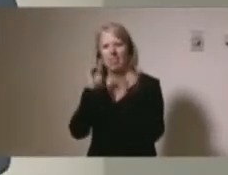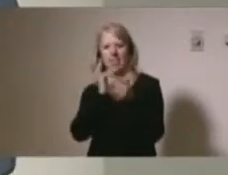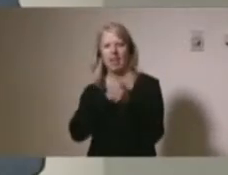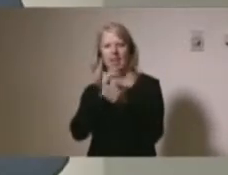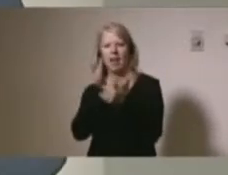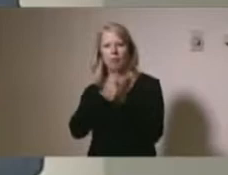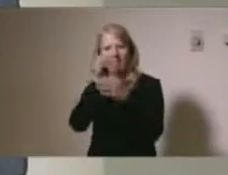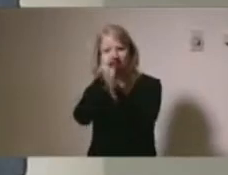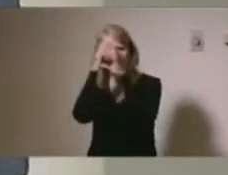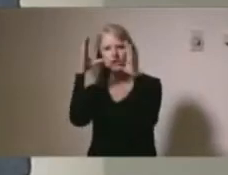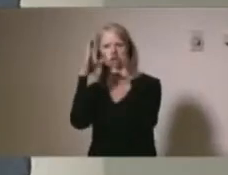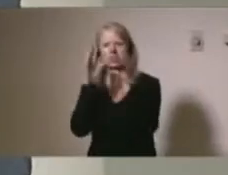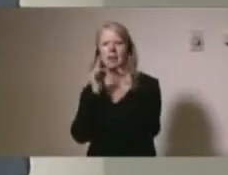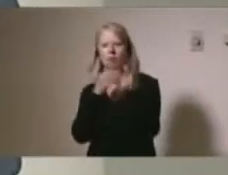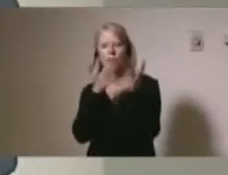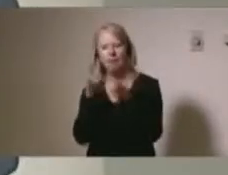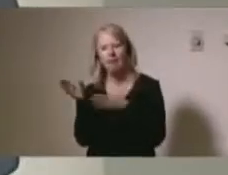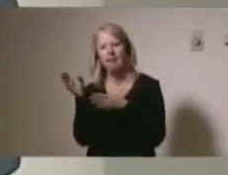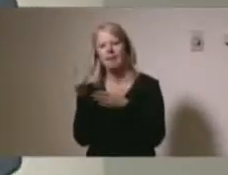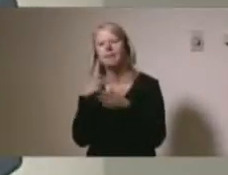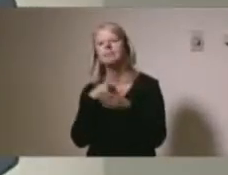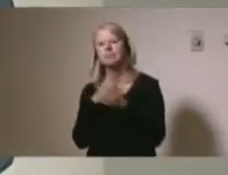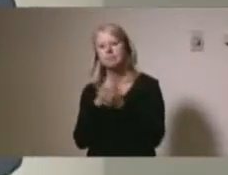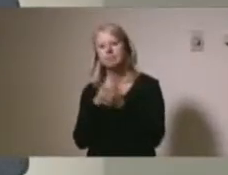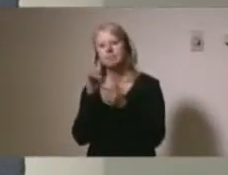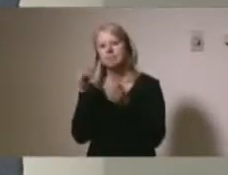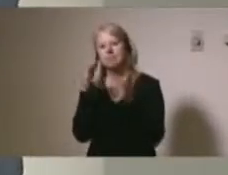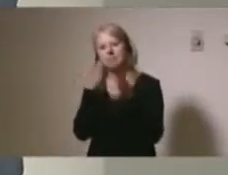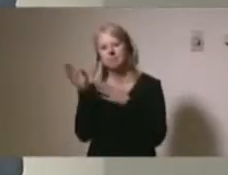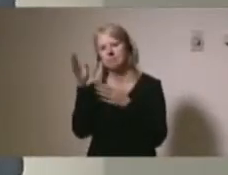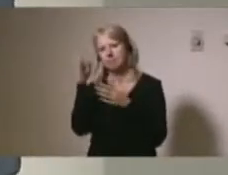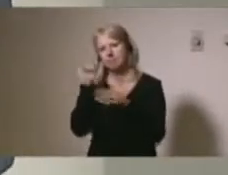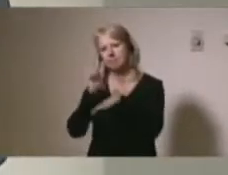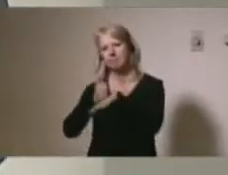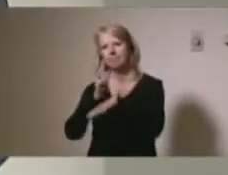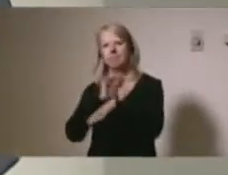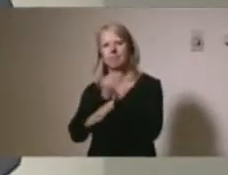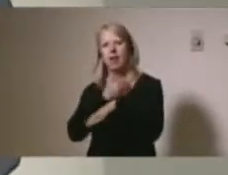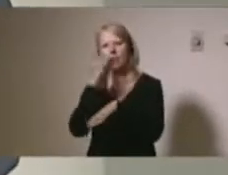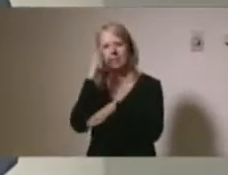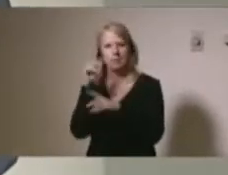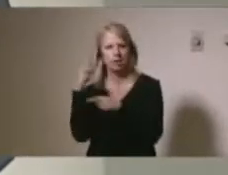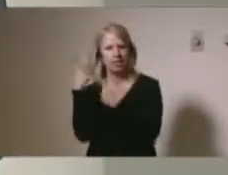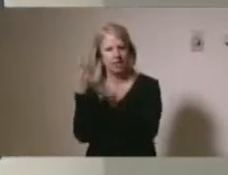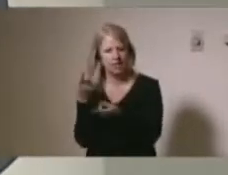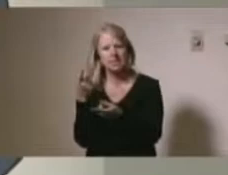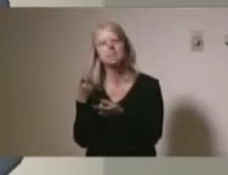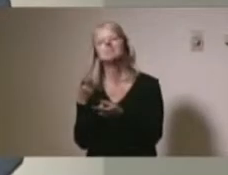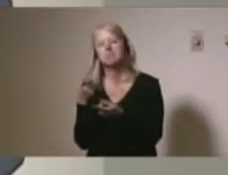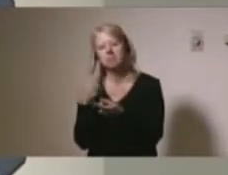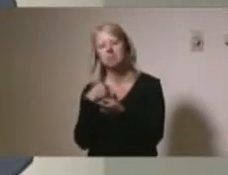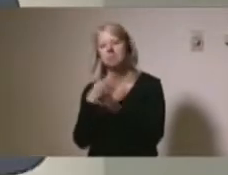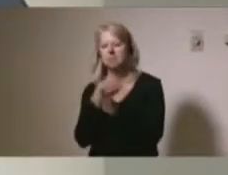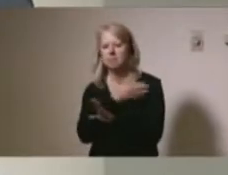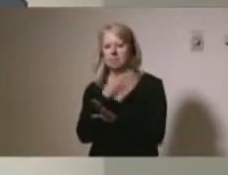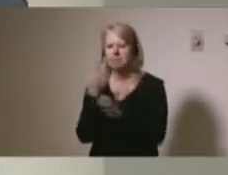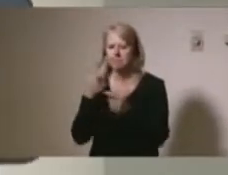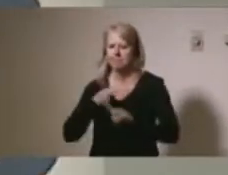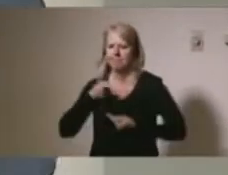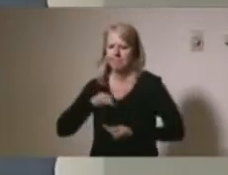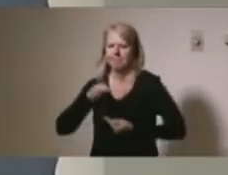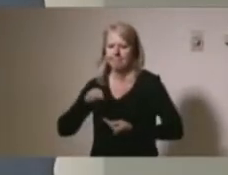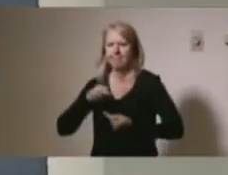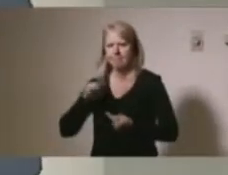plan. A plan that's based on the experience we've had in our previous struggles